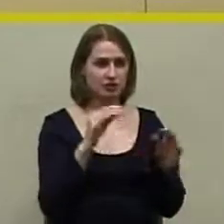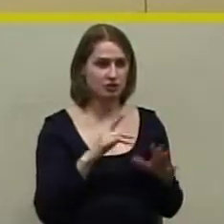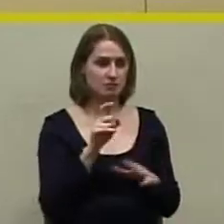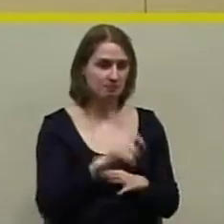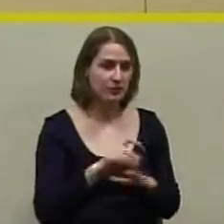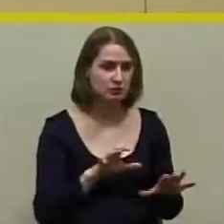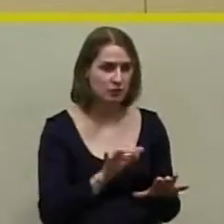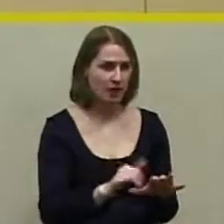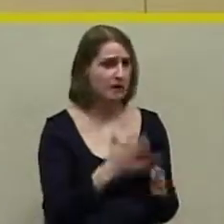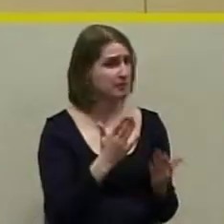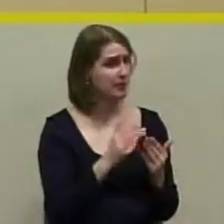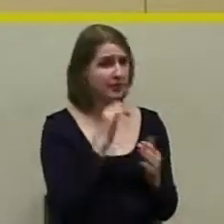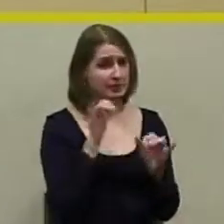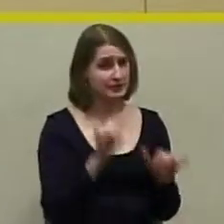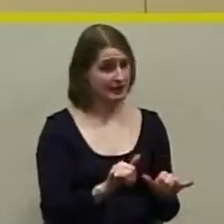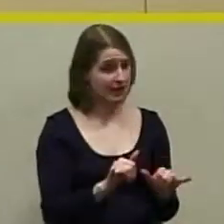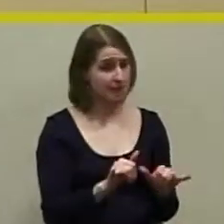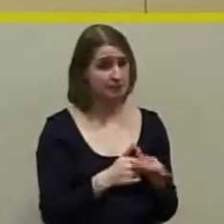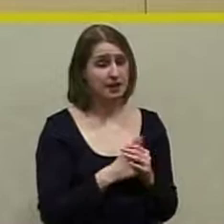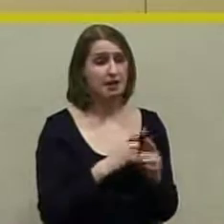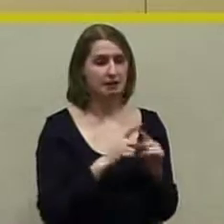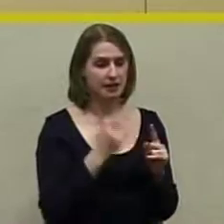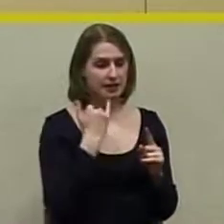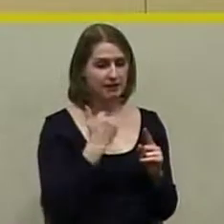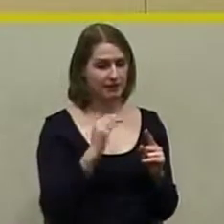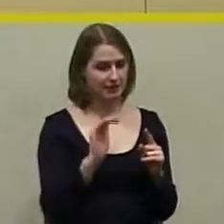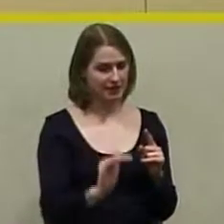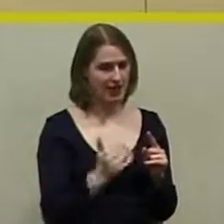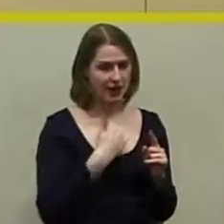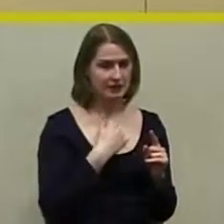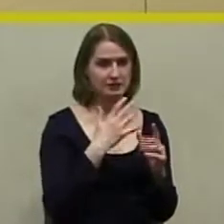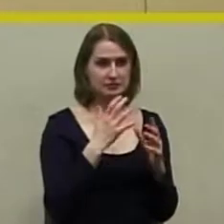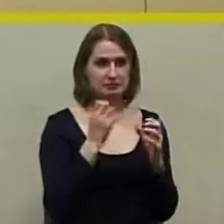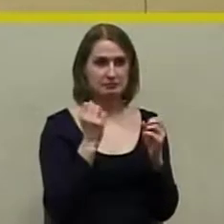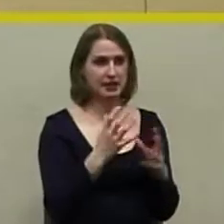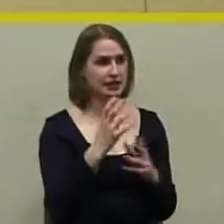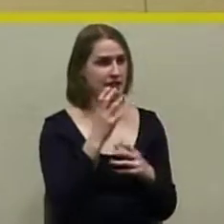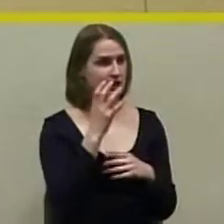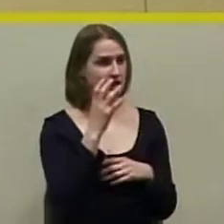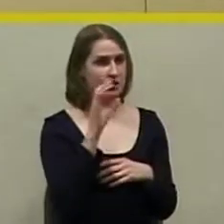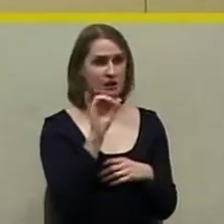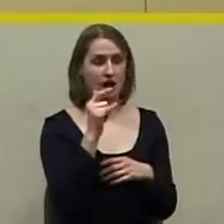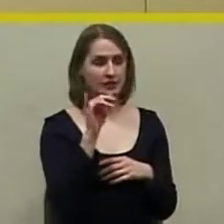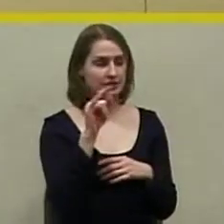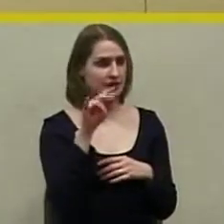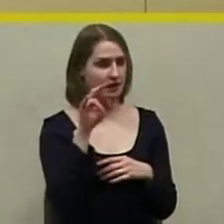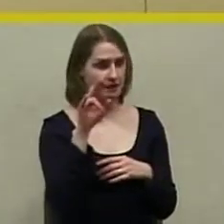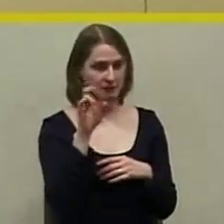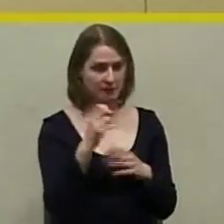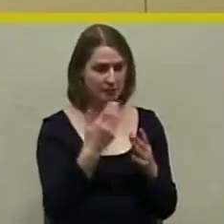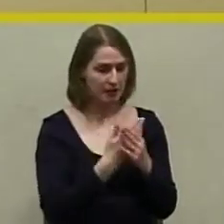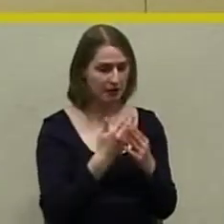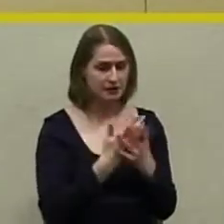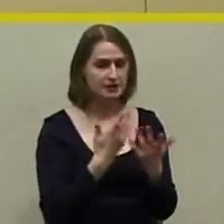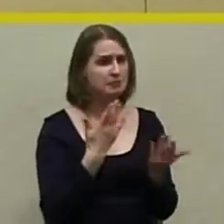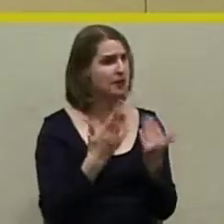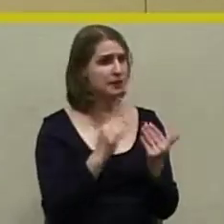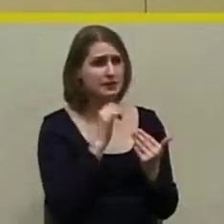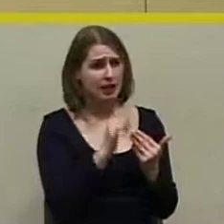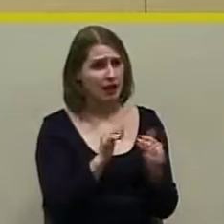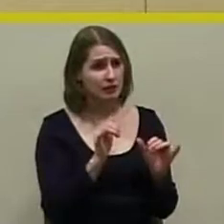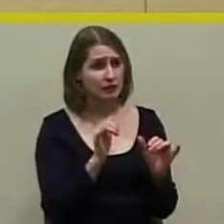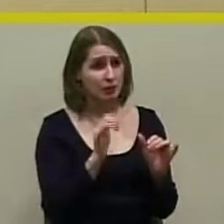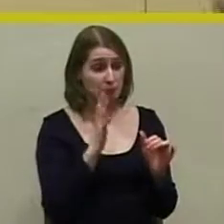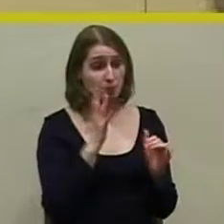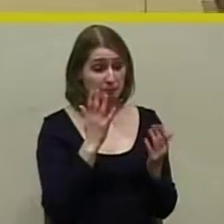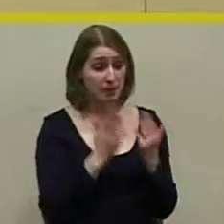may not look exactly the same. Now, if the kid has really cognitive impairments, lots of issues going on, I probably want it to be the same. If,